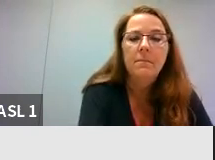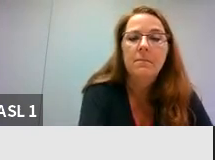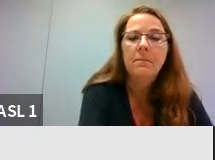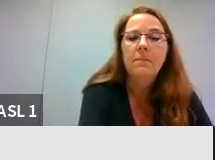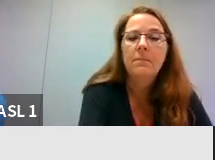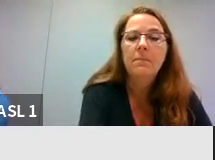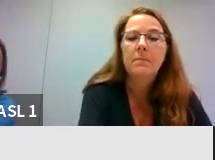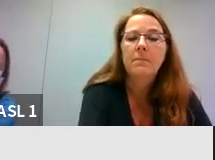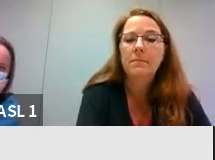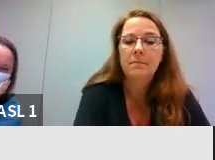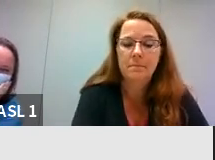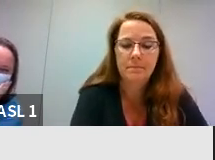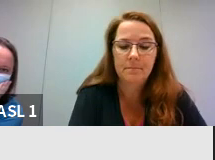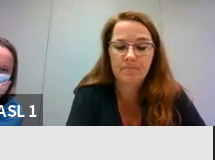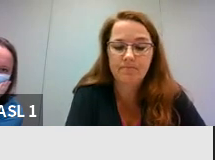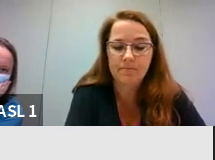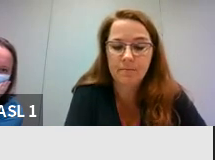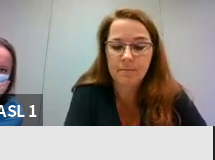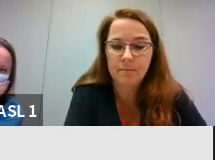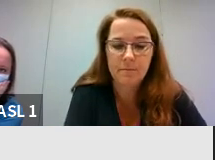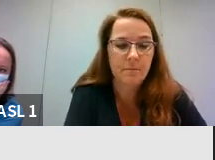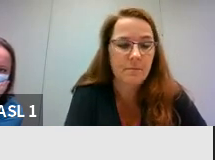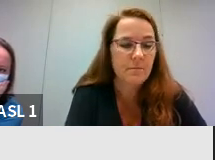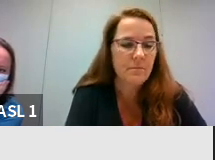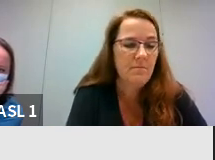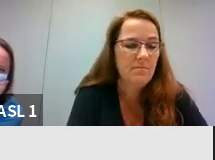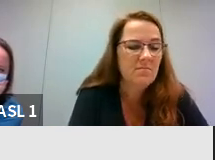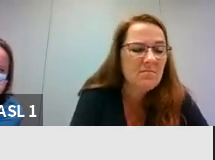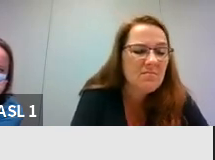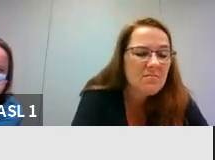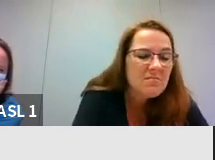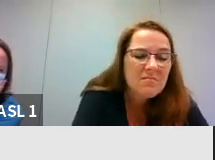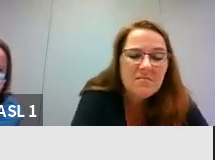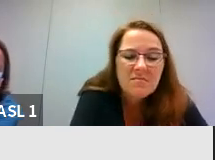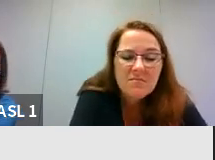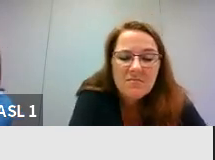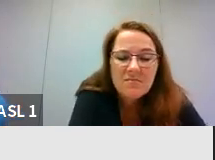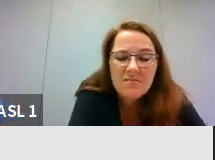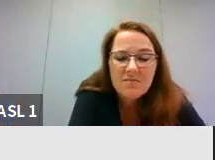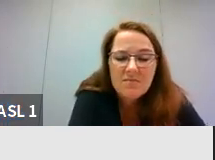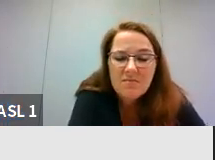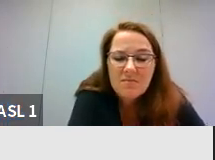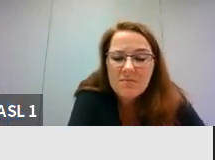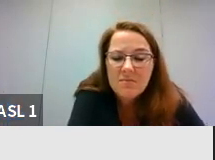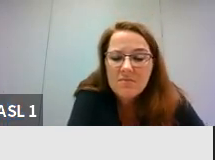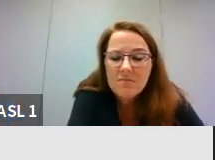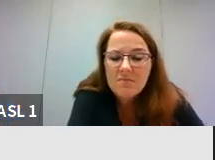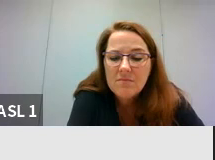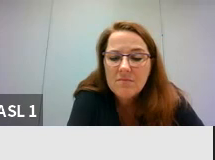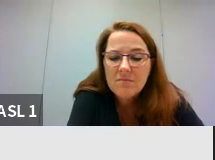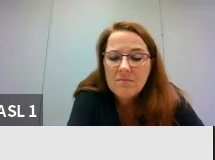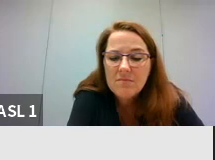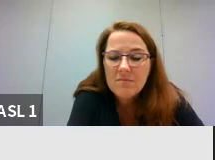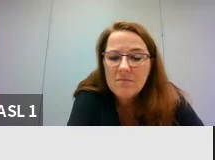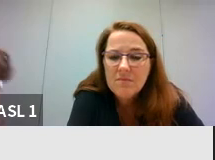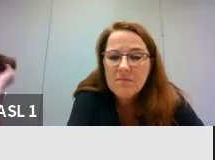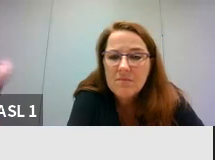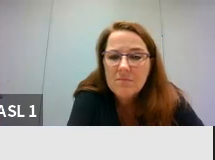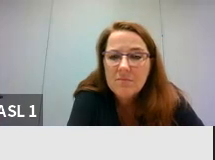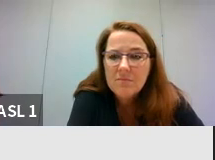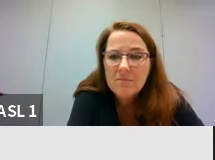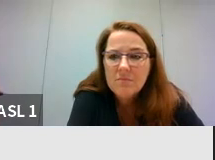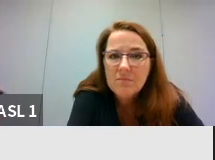have to go back in. I've been writing in the chat area. When you screen share, that bounces the captions from the caption box to